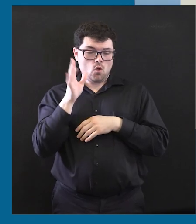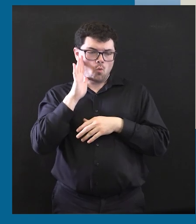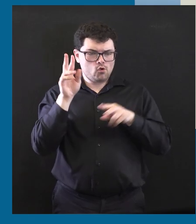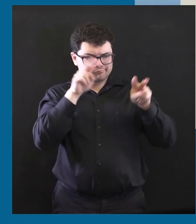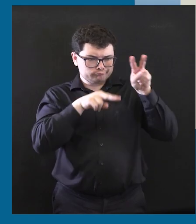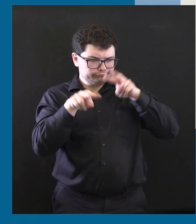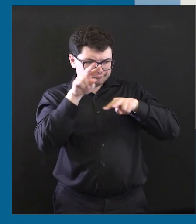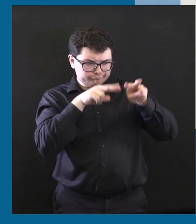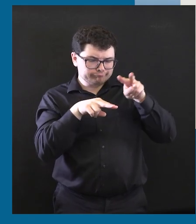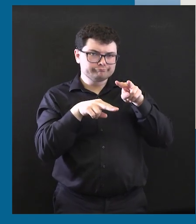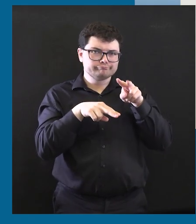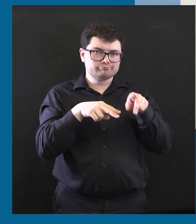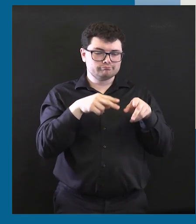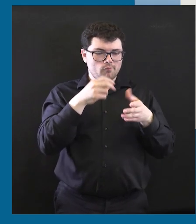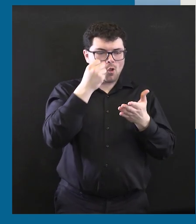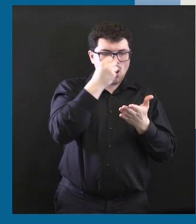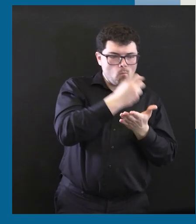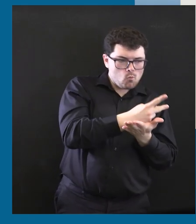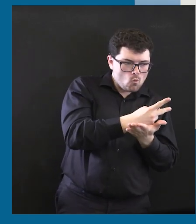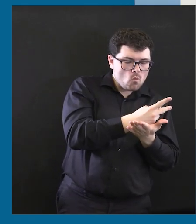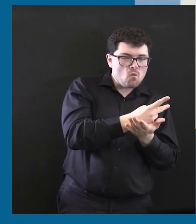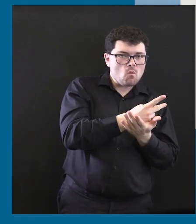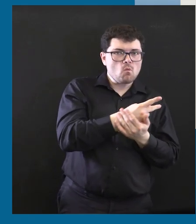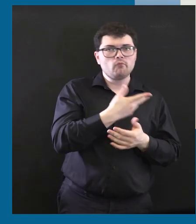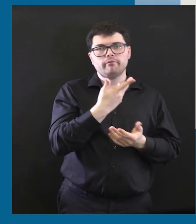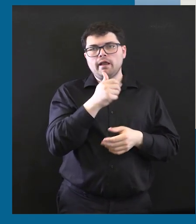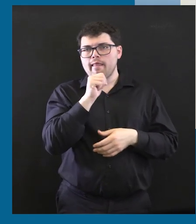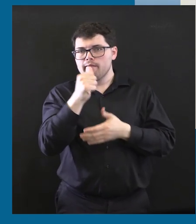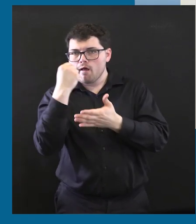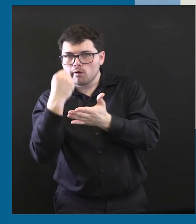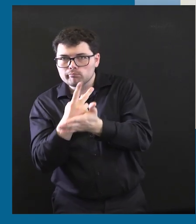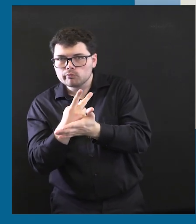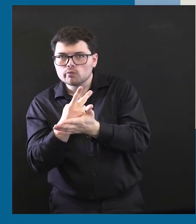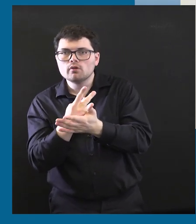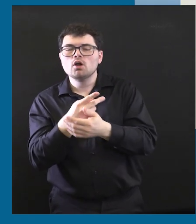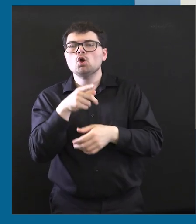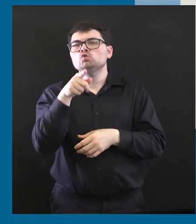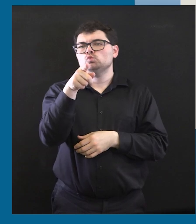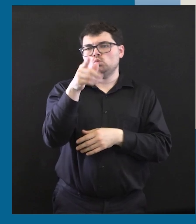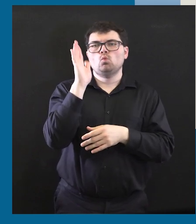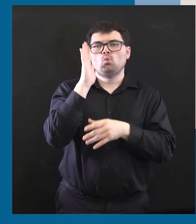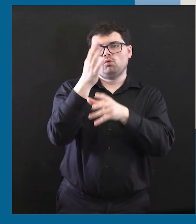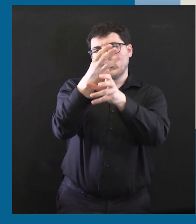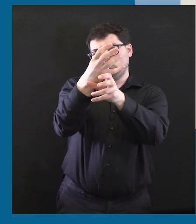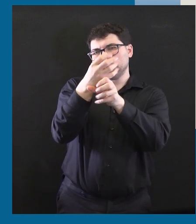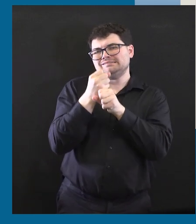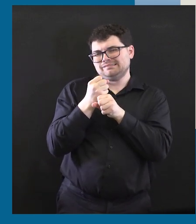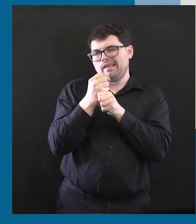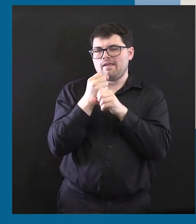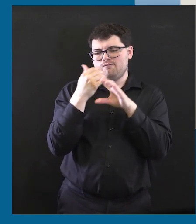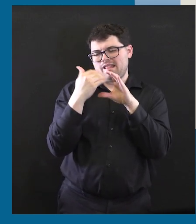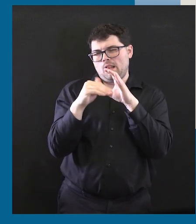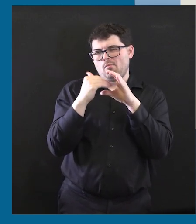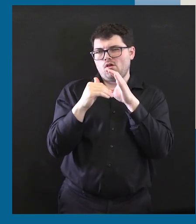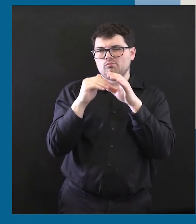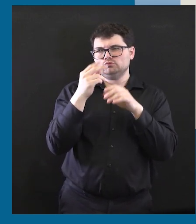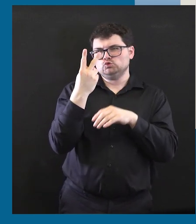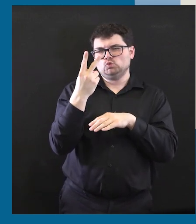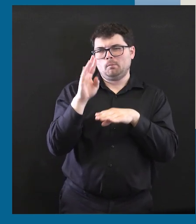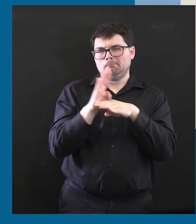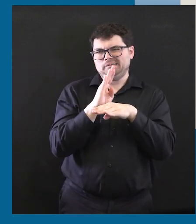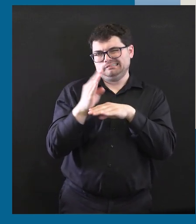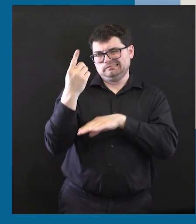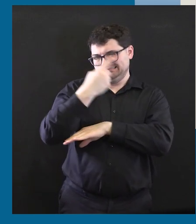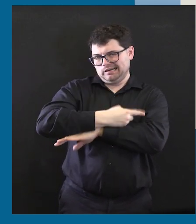The Library Services for the Deaf and Hard of Hearing will review your submission and approve or not approve it